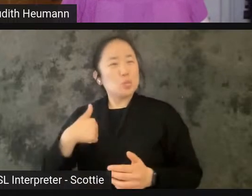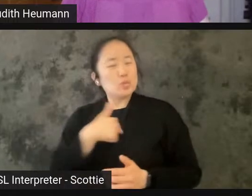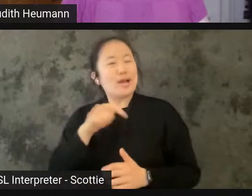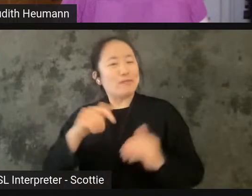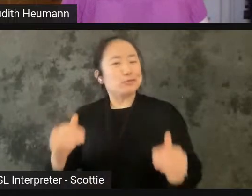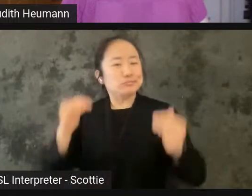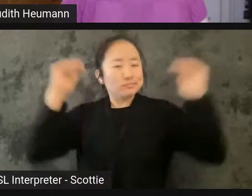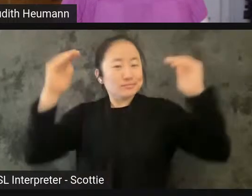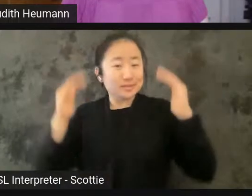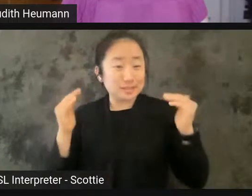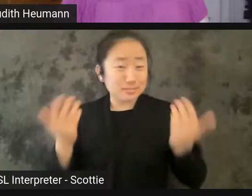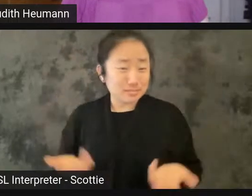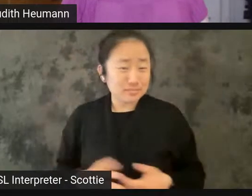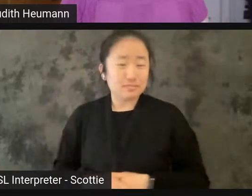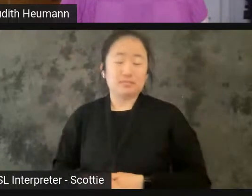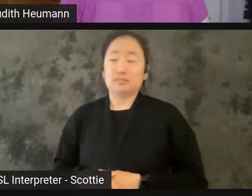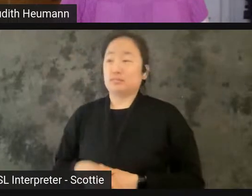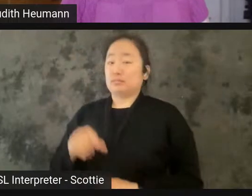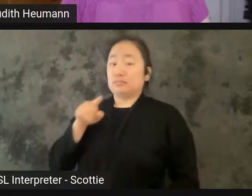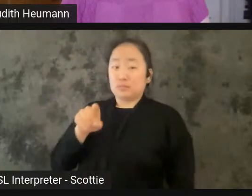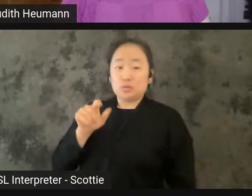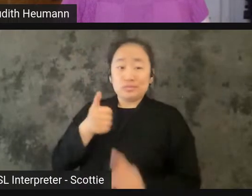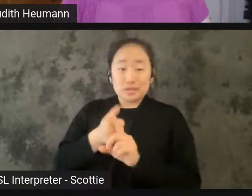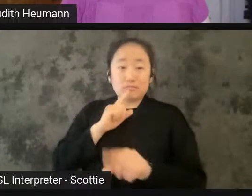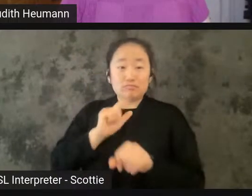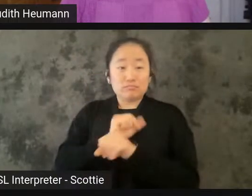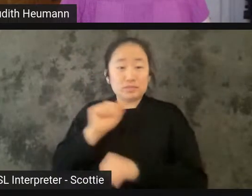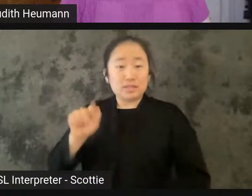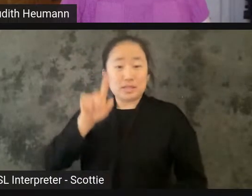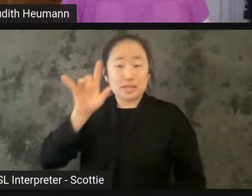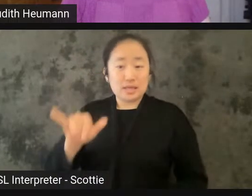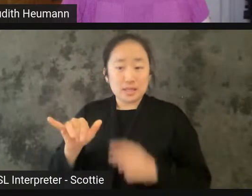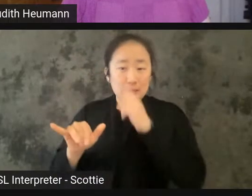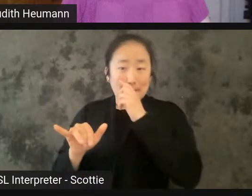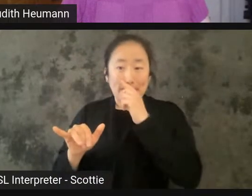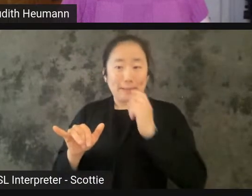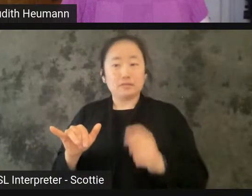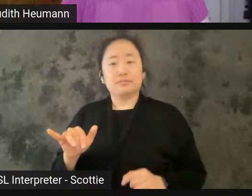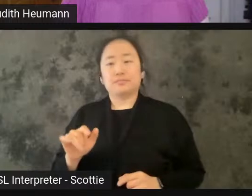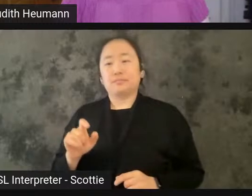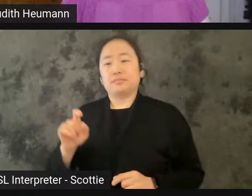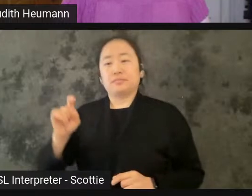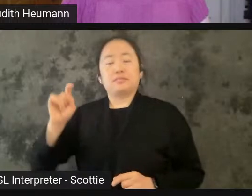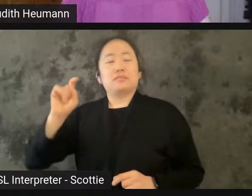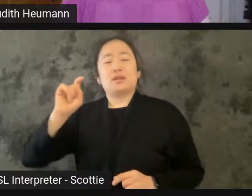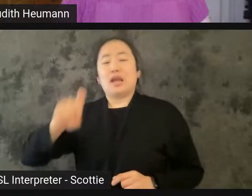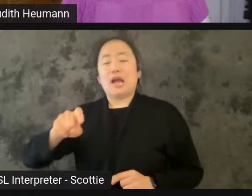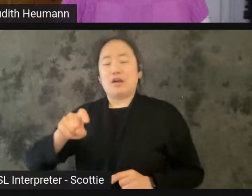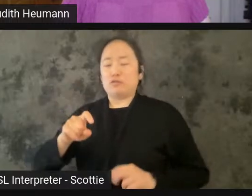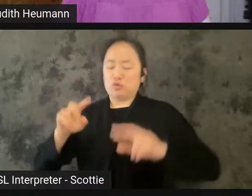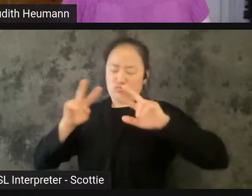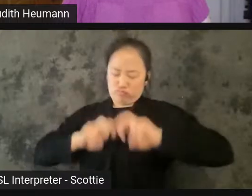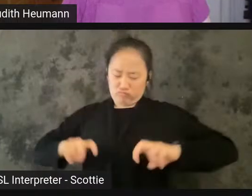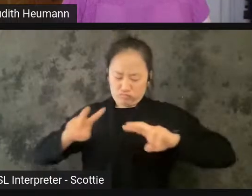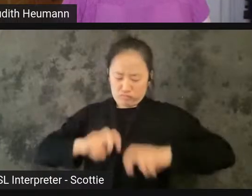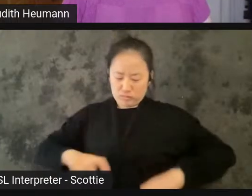if you're an ally, you need to look seriously at what you don't know and what you need to know and what you are